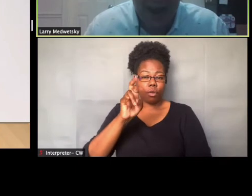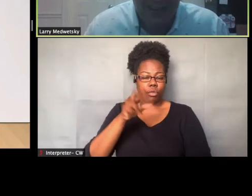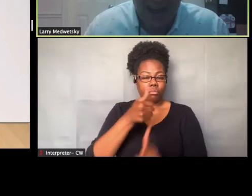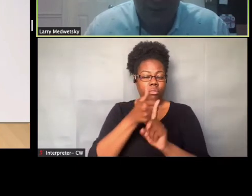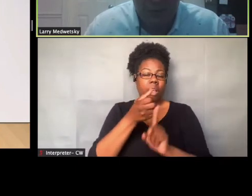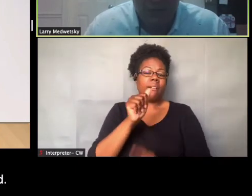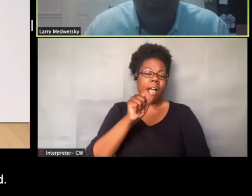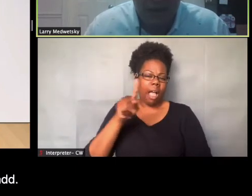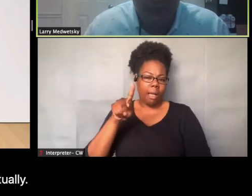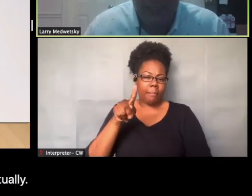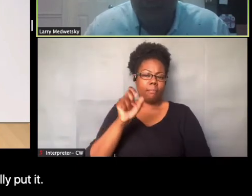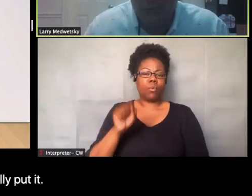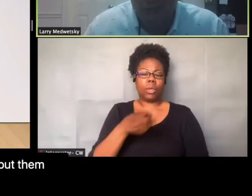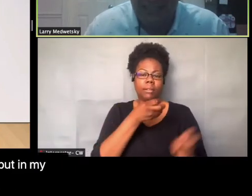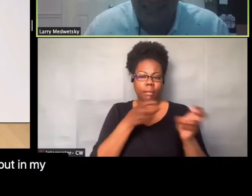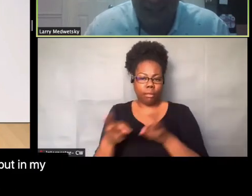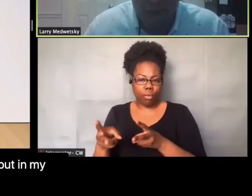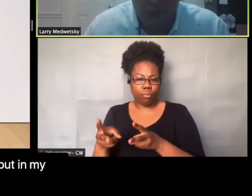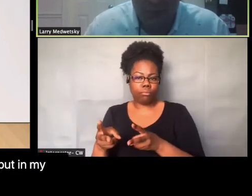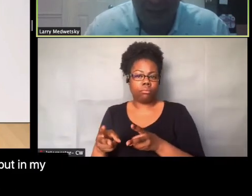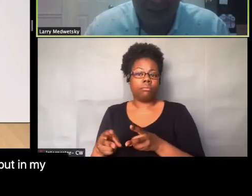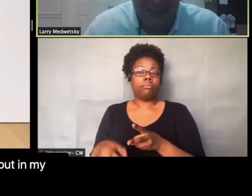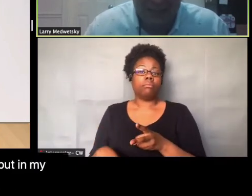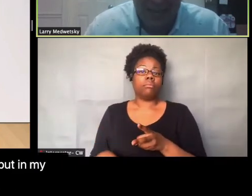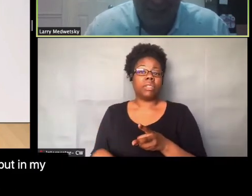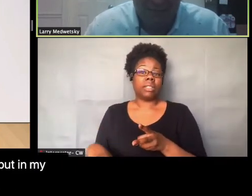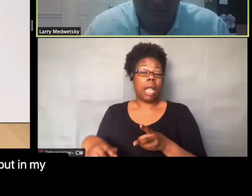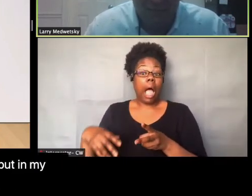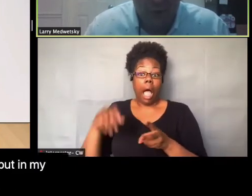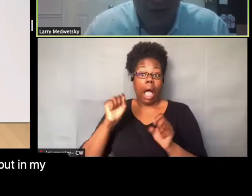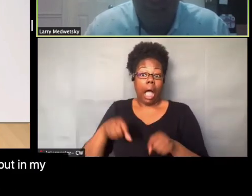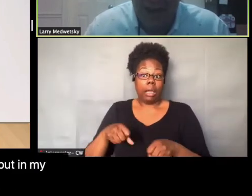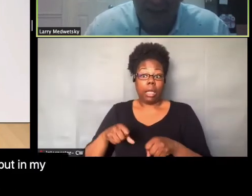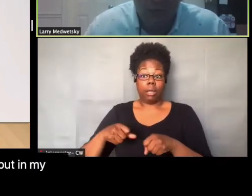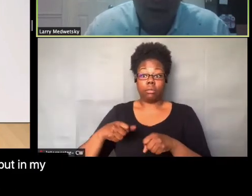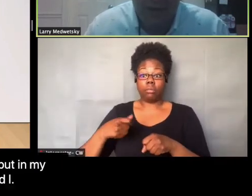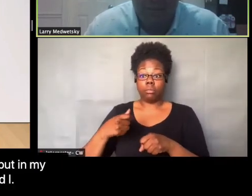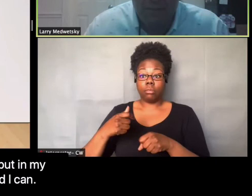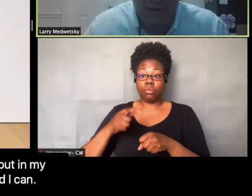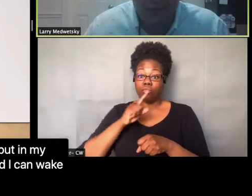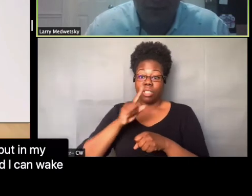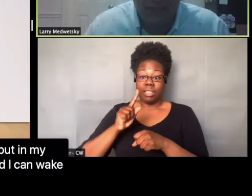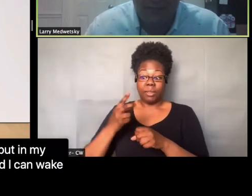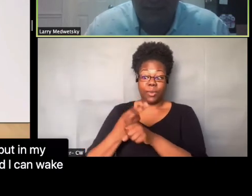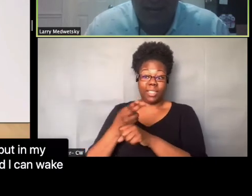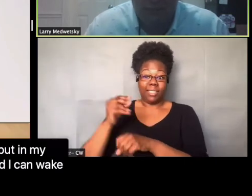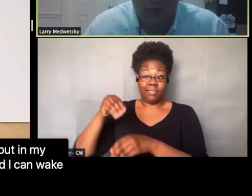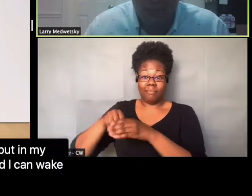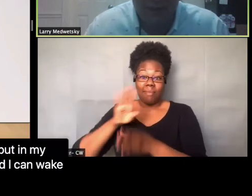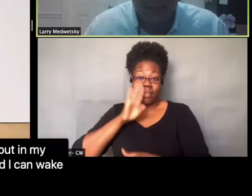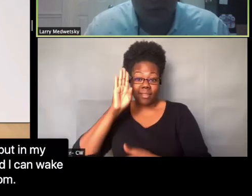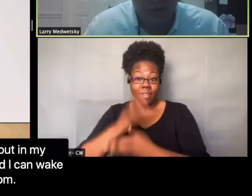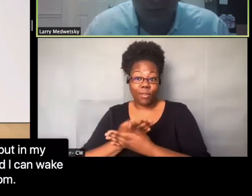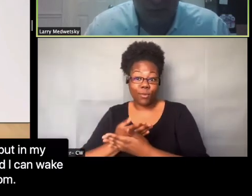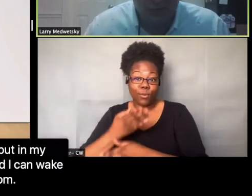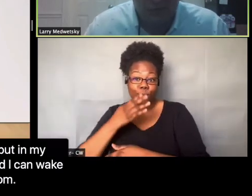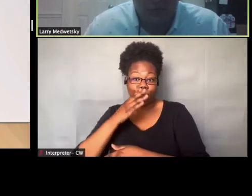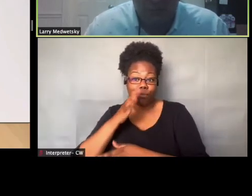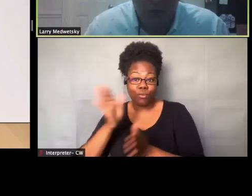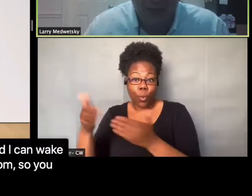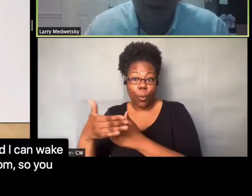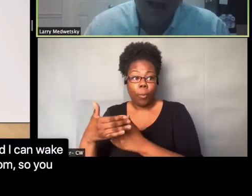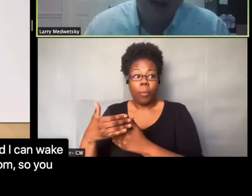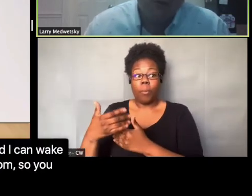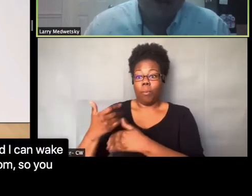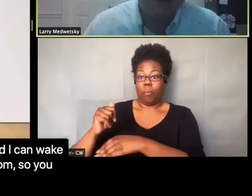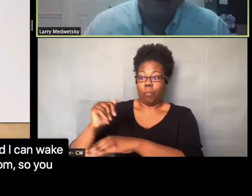or I could actually put the VibraSaver in my son's room, set it for him, and I can wake him even though he's not in the same room. So you can use it